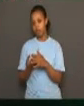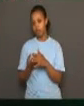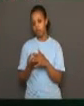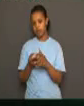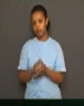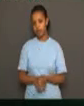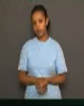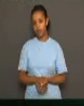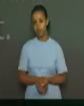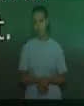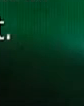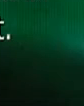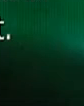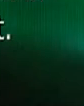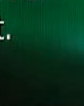Begin.